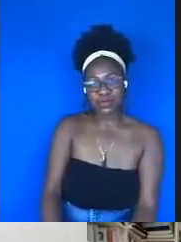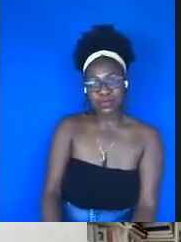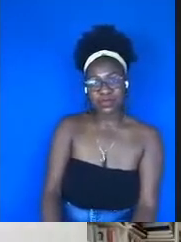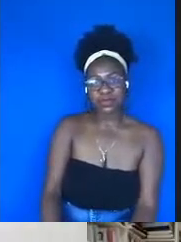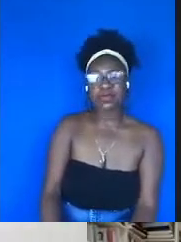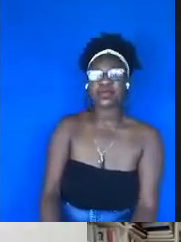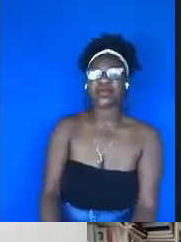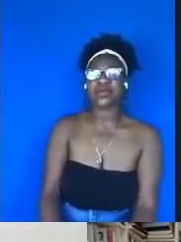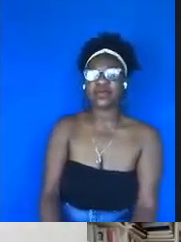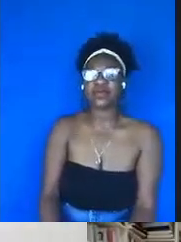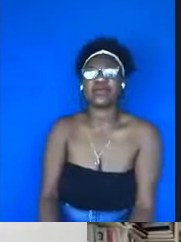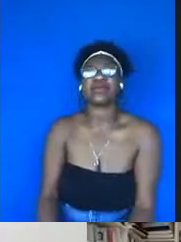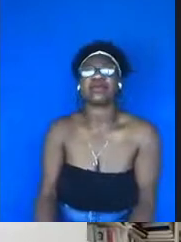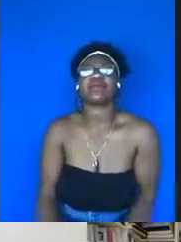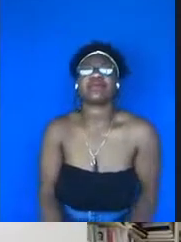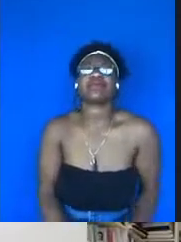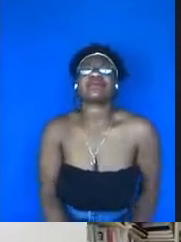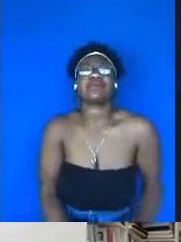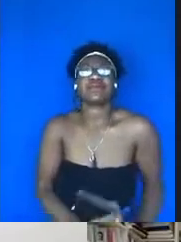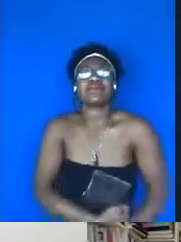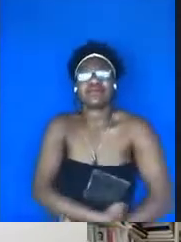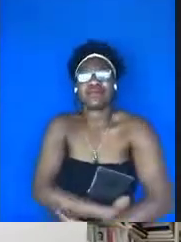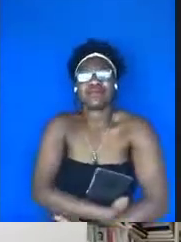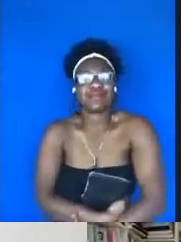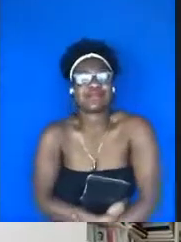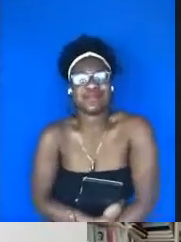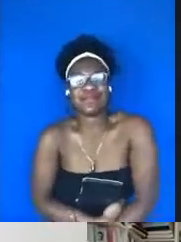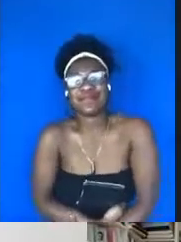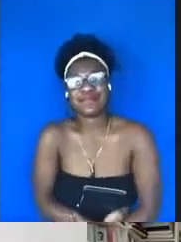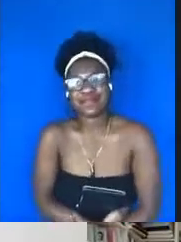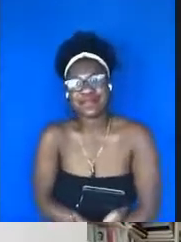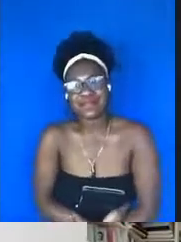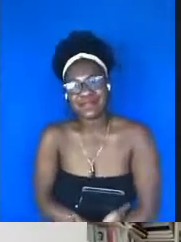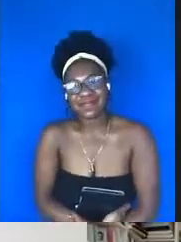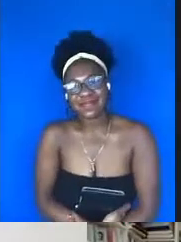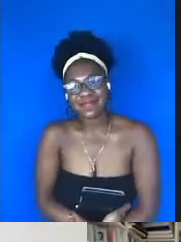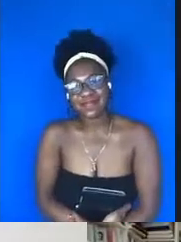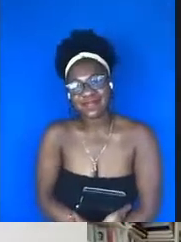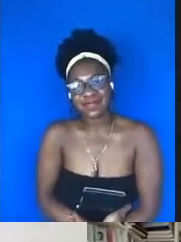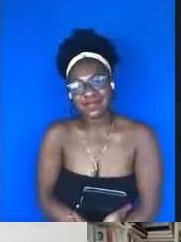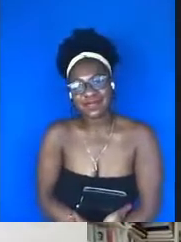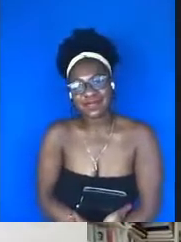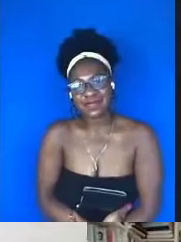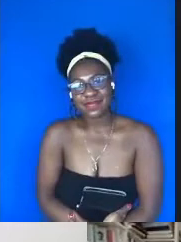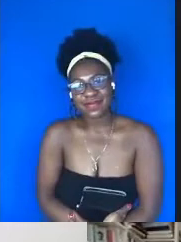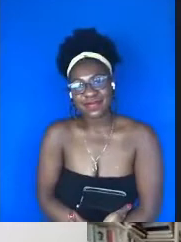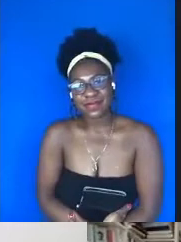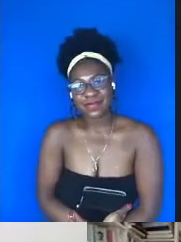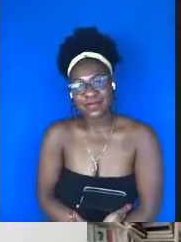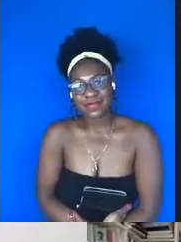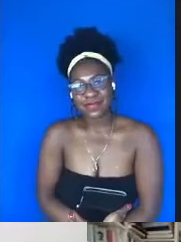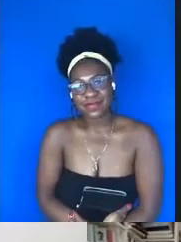understand family and generosity and kindness, and then still have to fight to get those things sort of